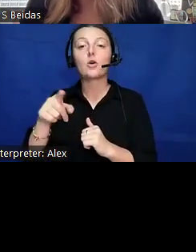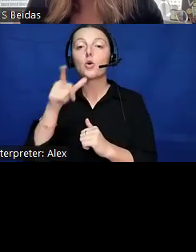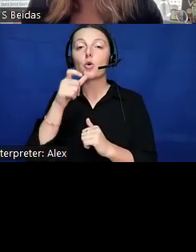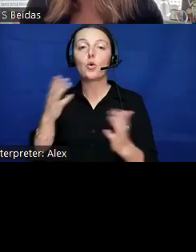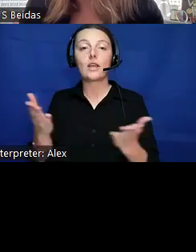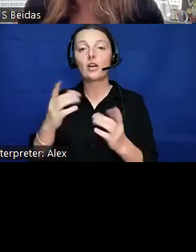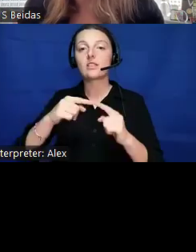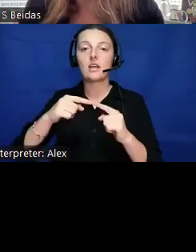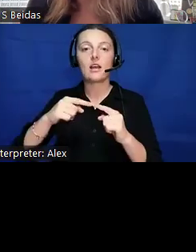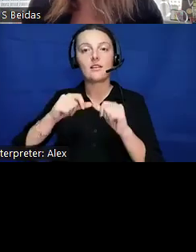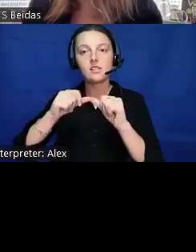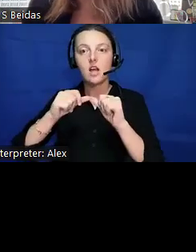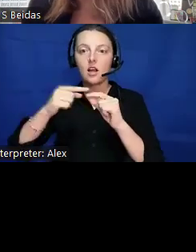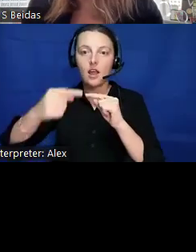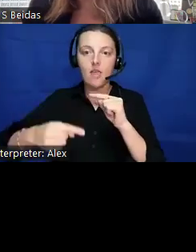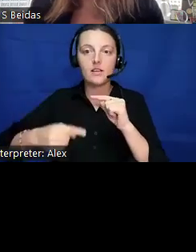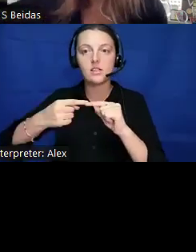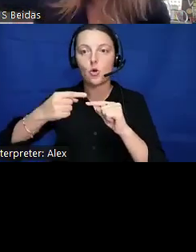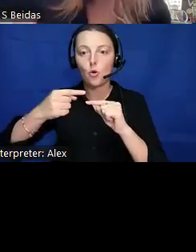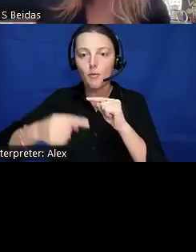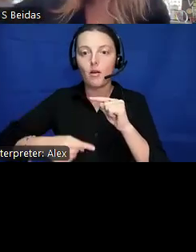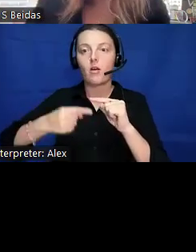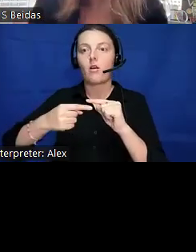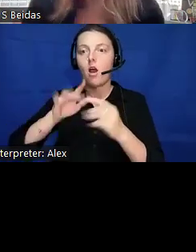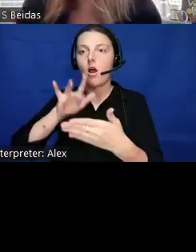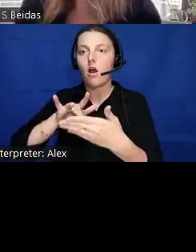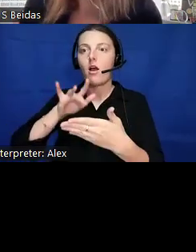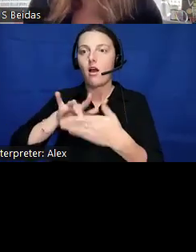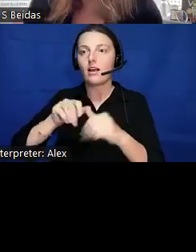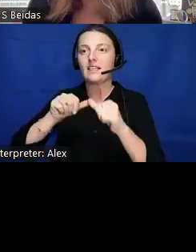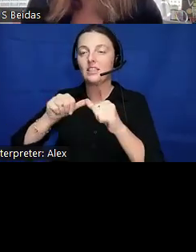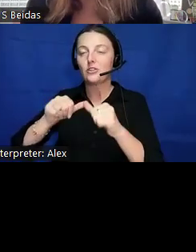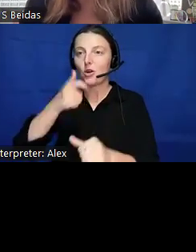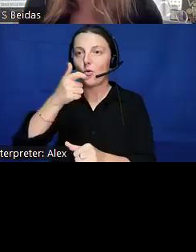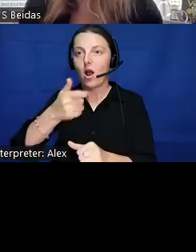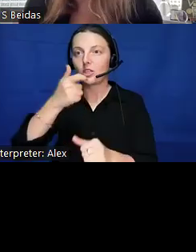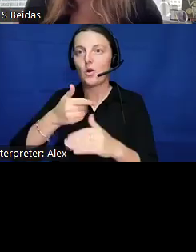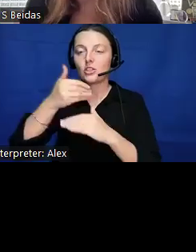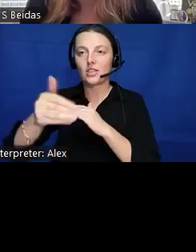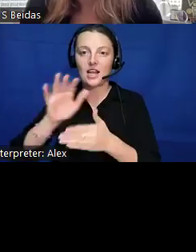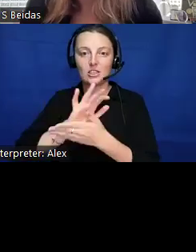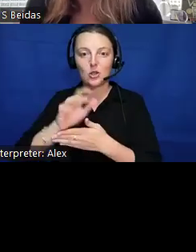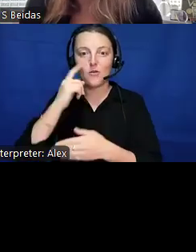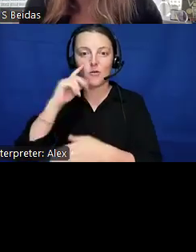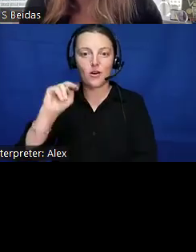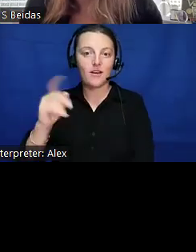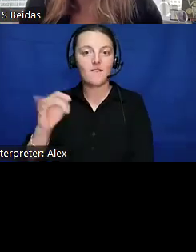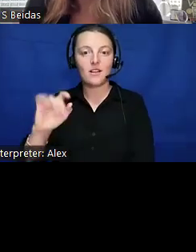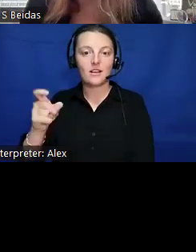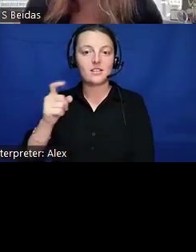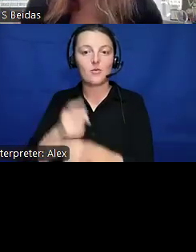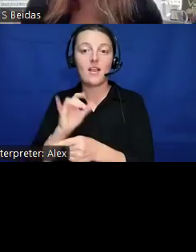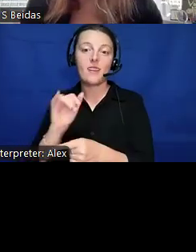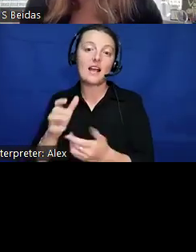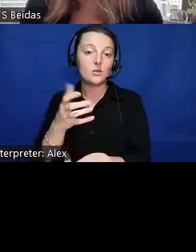endless loop of watching the next show on Netflix? I'm going to raise my hand. That is because the power of the default, which comes from